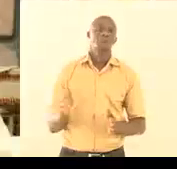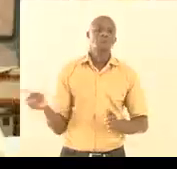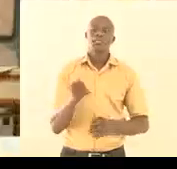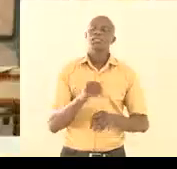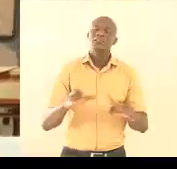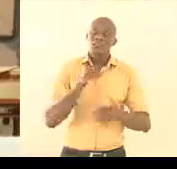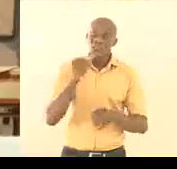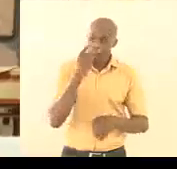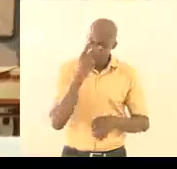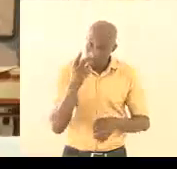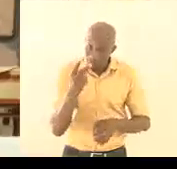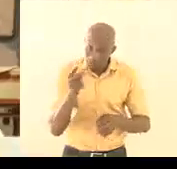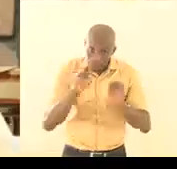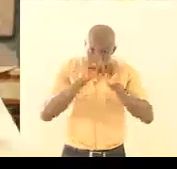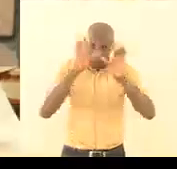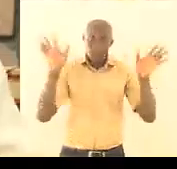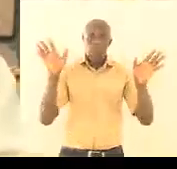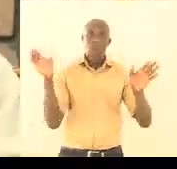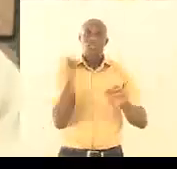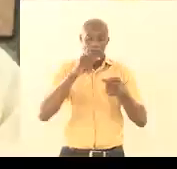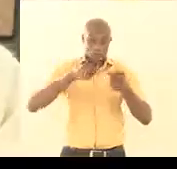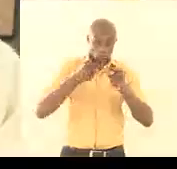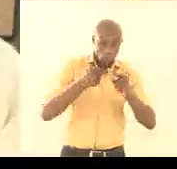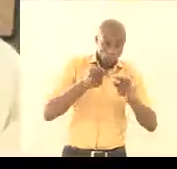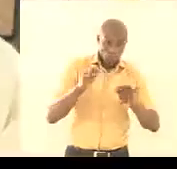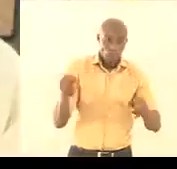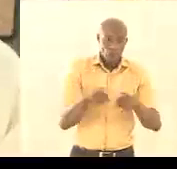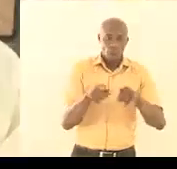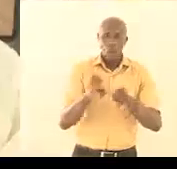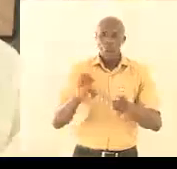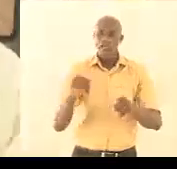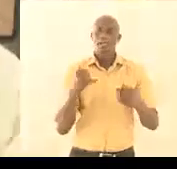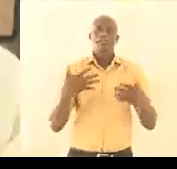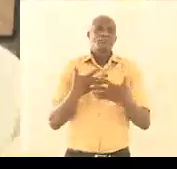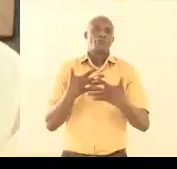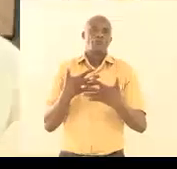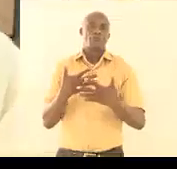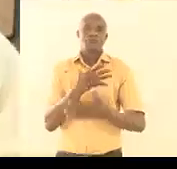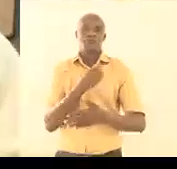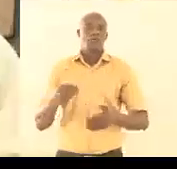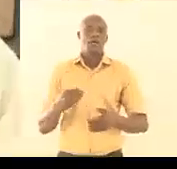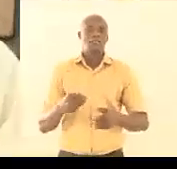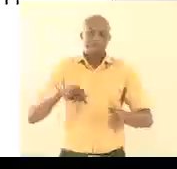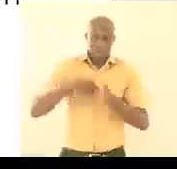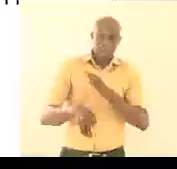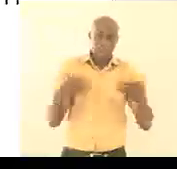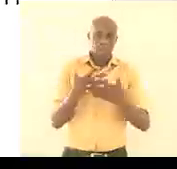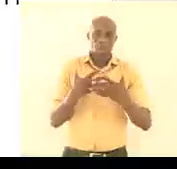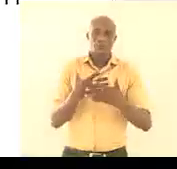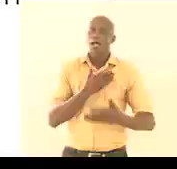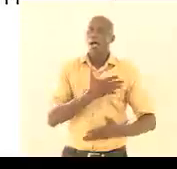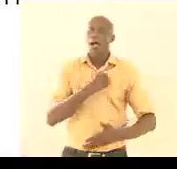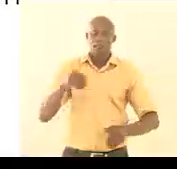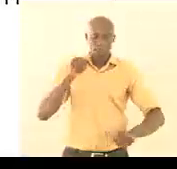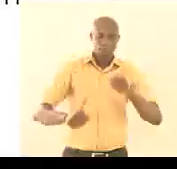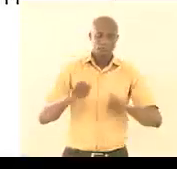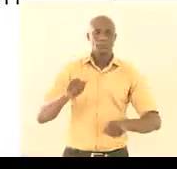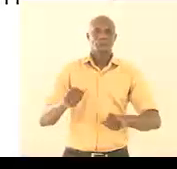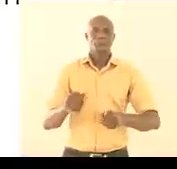clearly. They were also wounded by fear and anxiety and